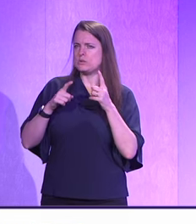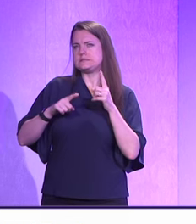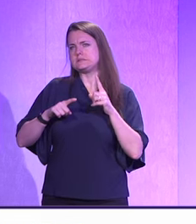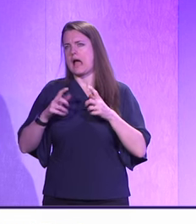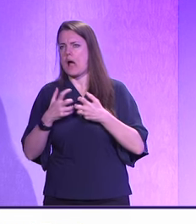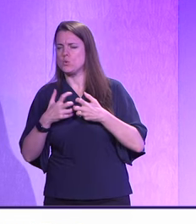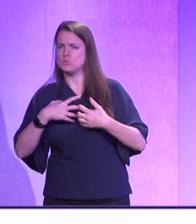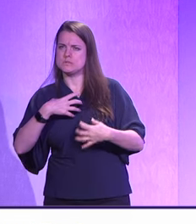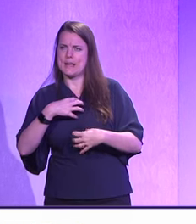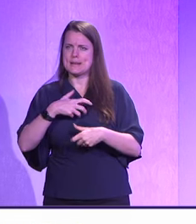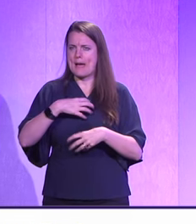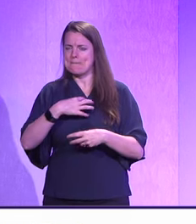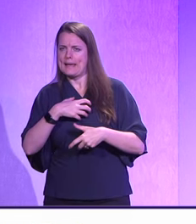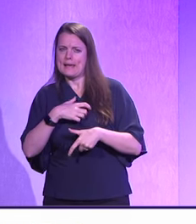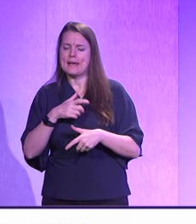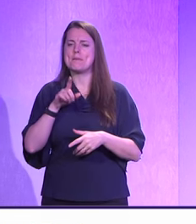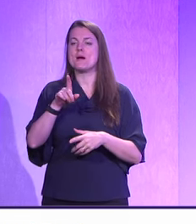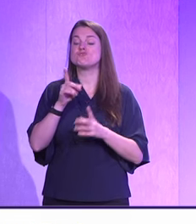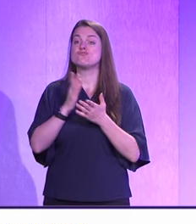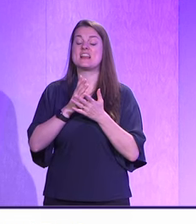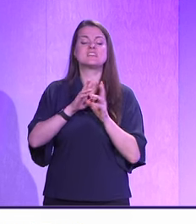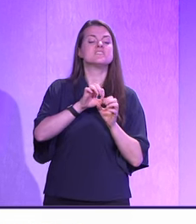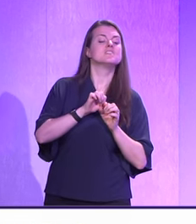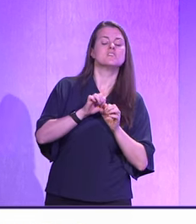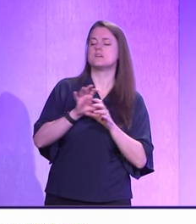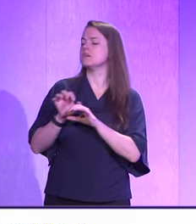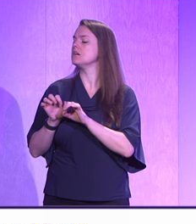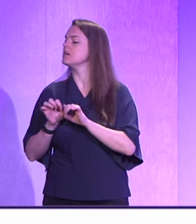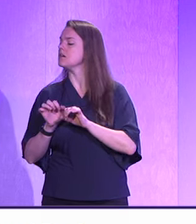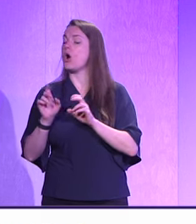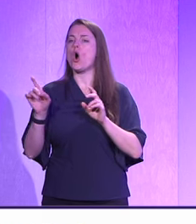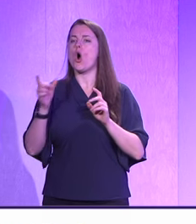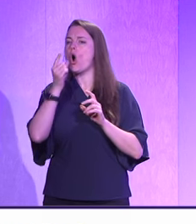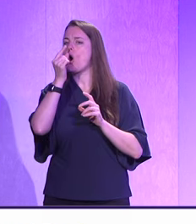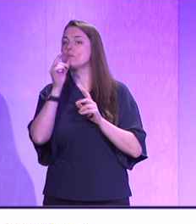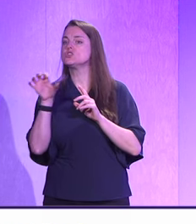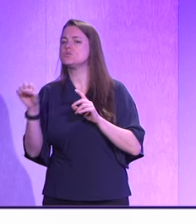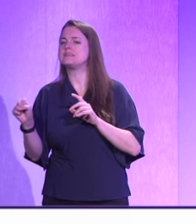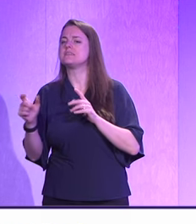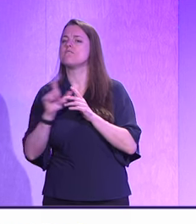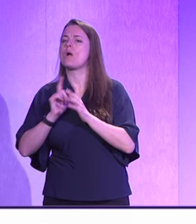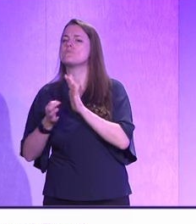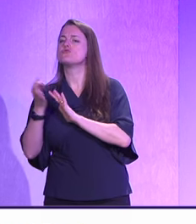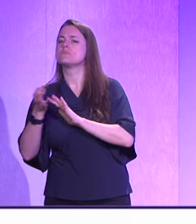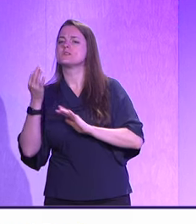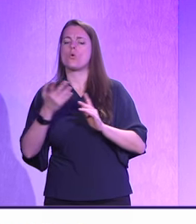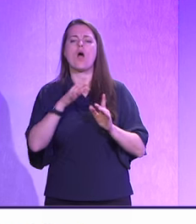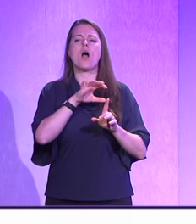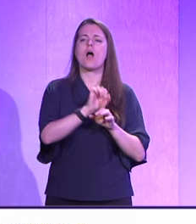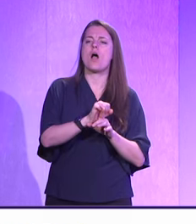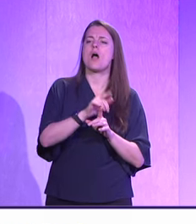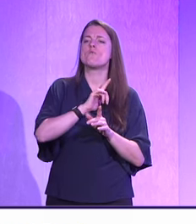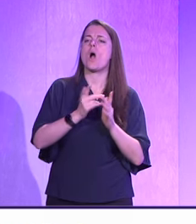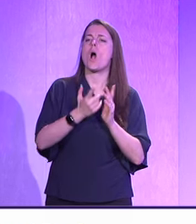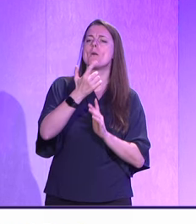enabling team, like detecting opportunities for improvement, detecting a need for upskilling, and detecting a need for